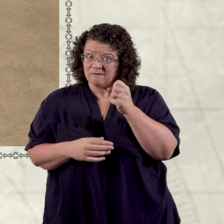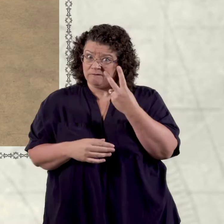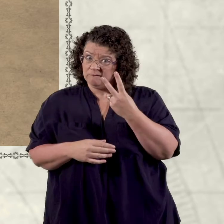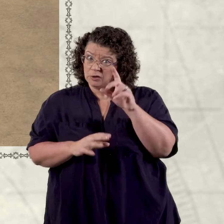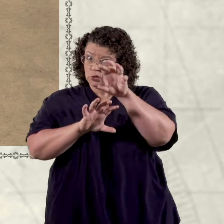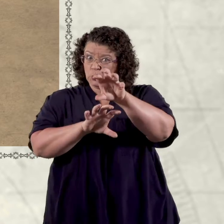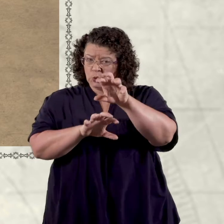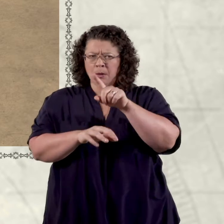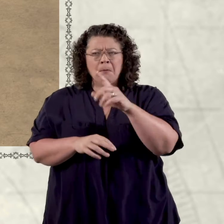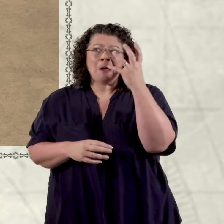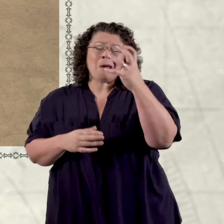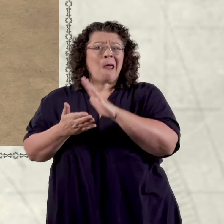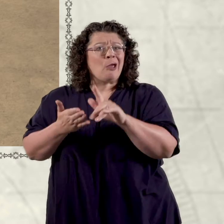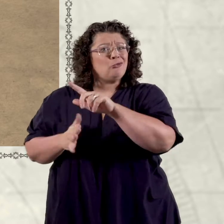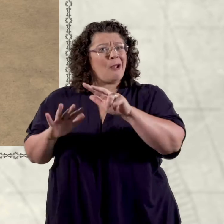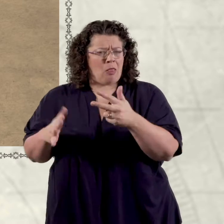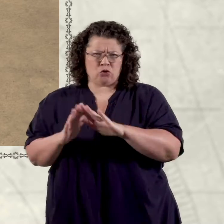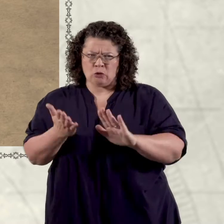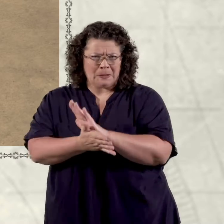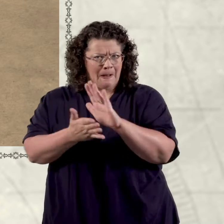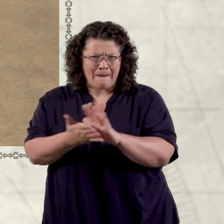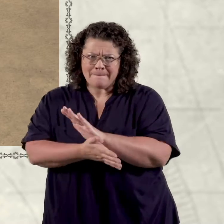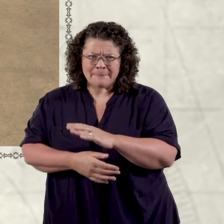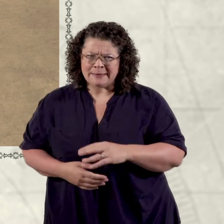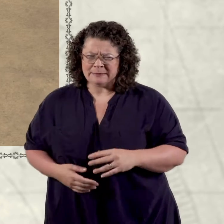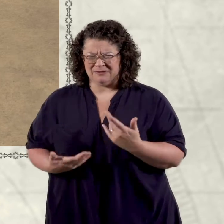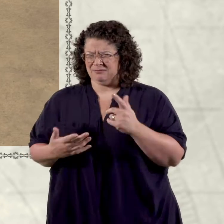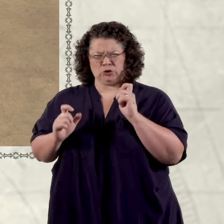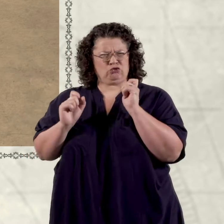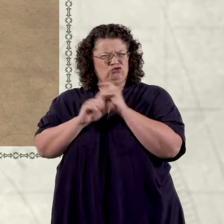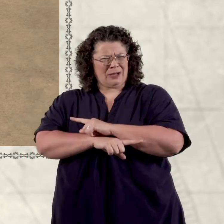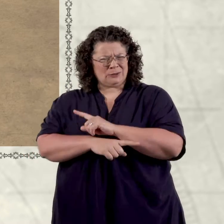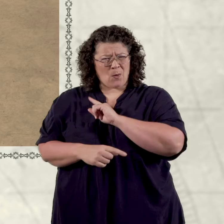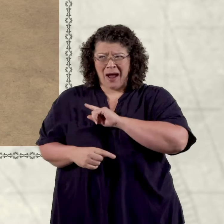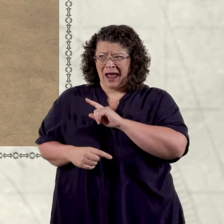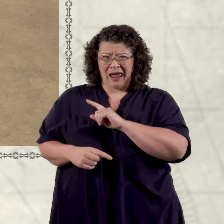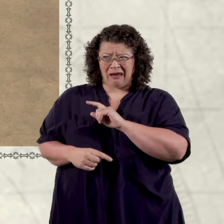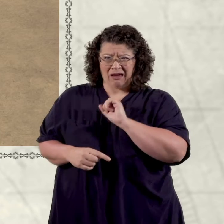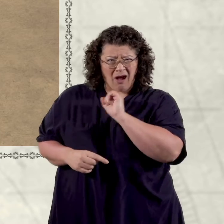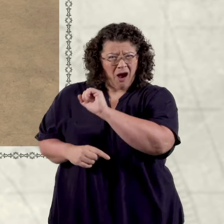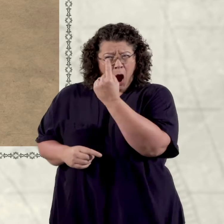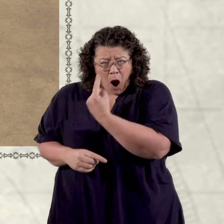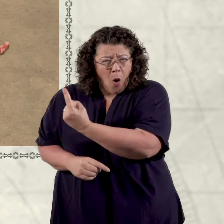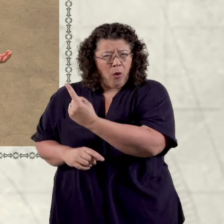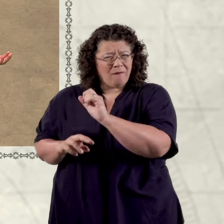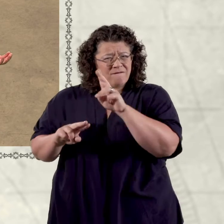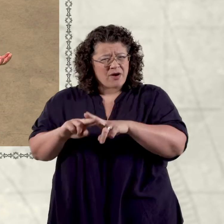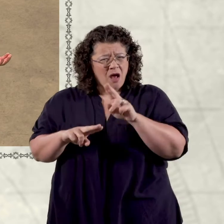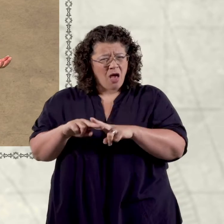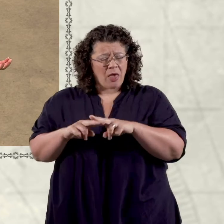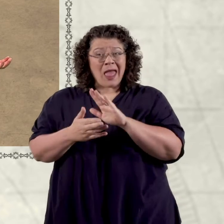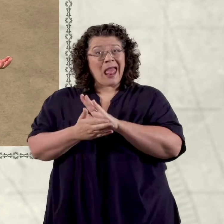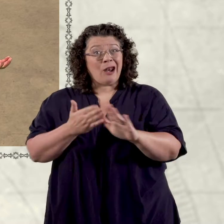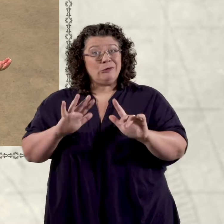very happy about this at all, which is a bit strange because his father, Henry VII, came from Pembrokeshire in